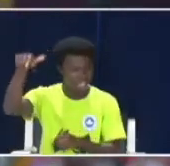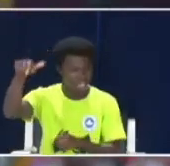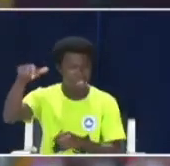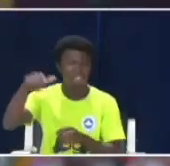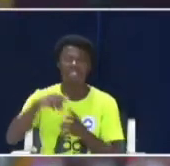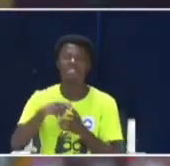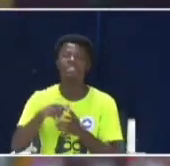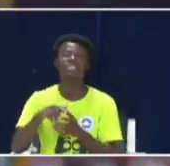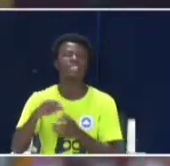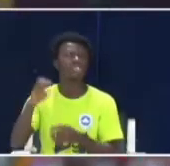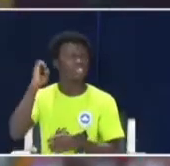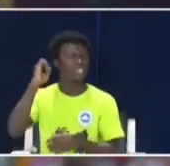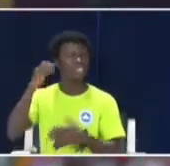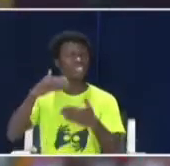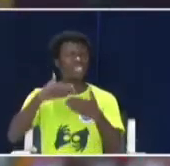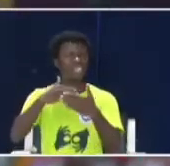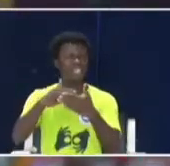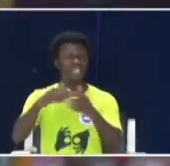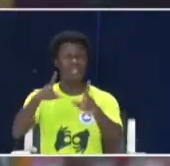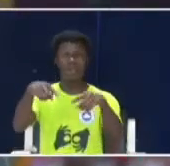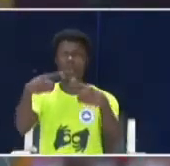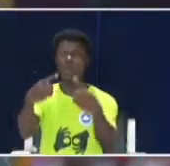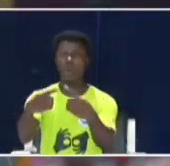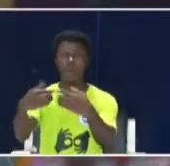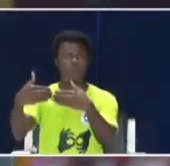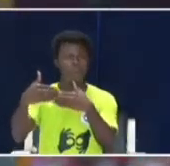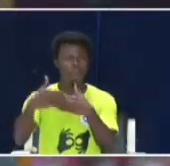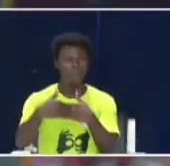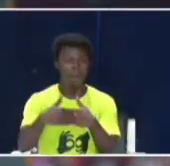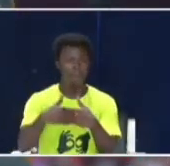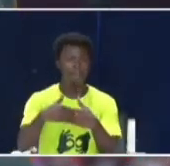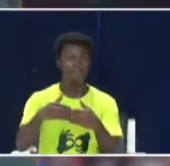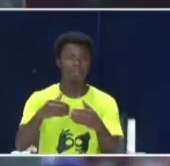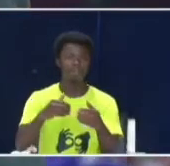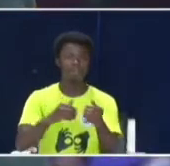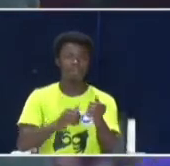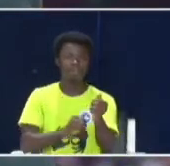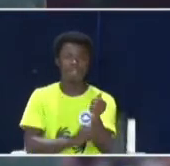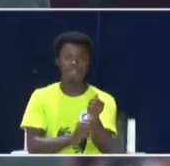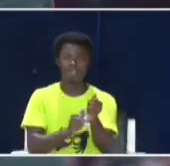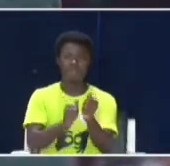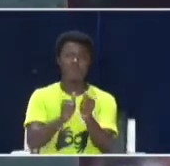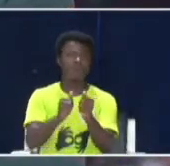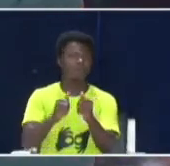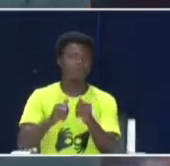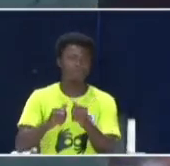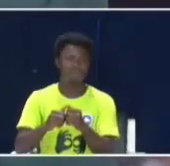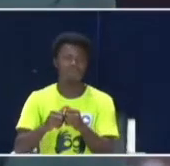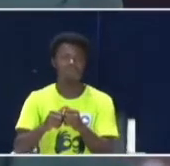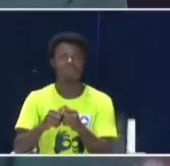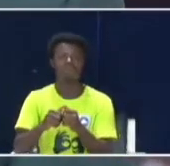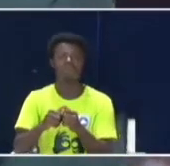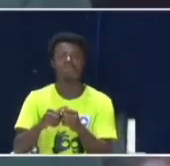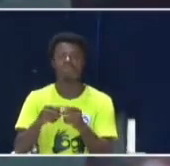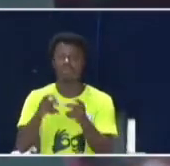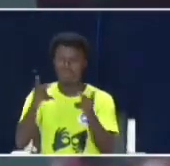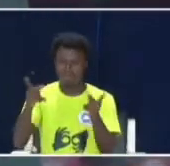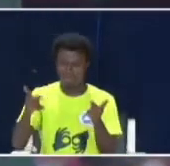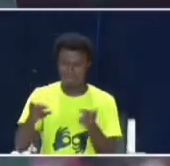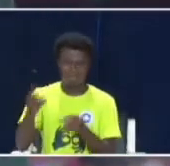he nearly went back to his former position. O fe pada lo si ipo to ti wa